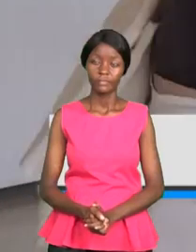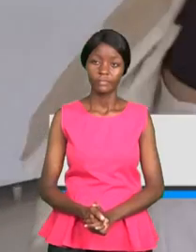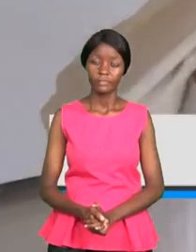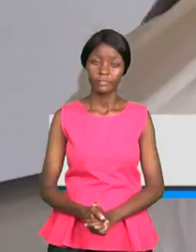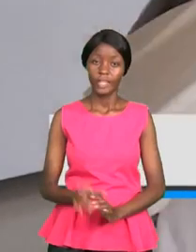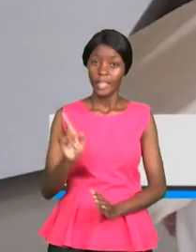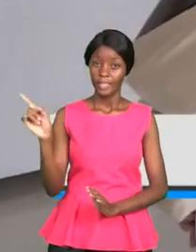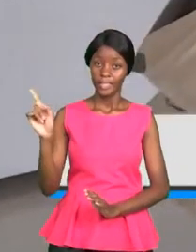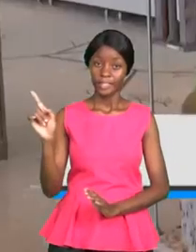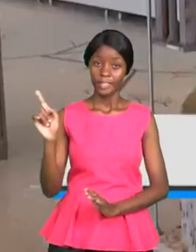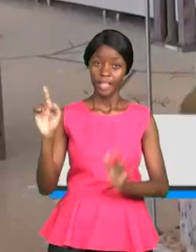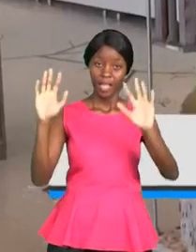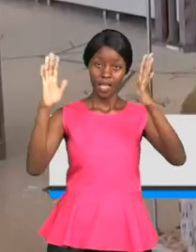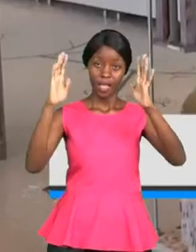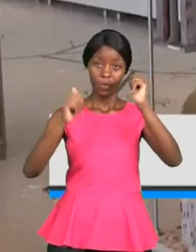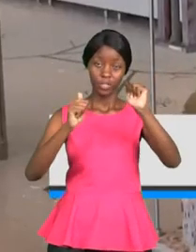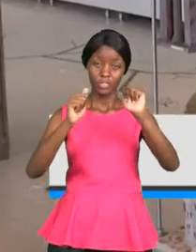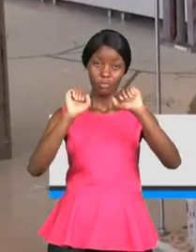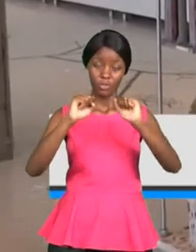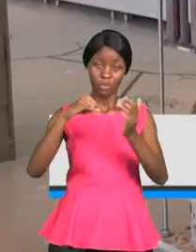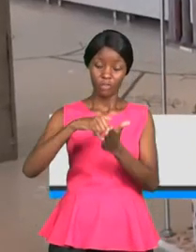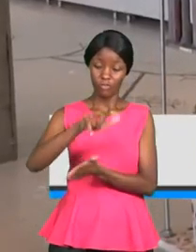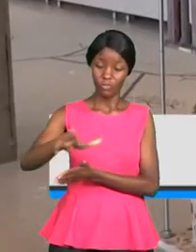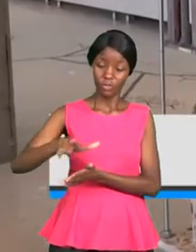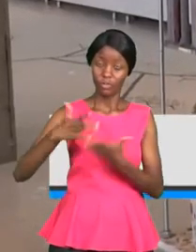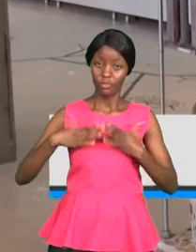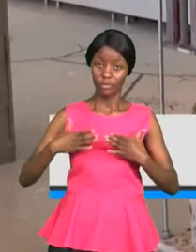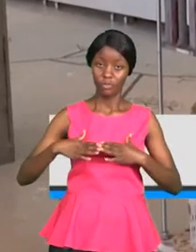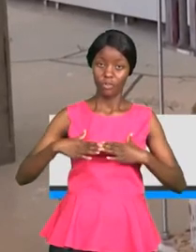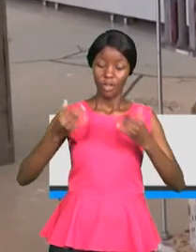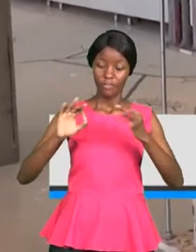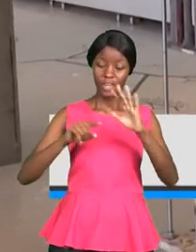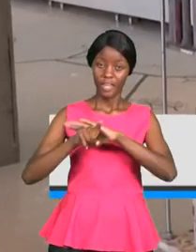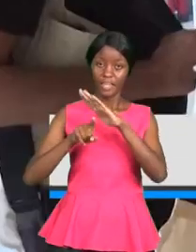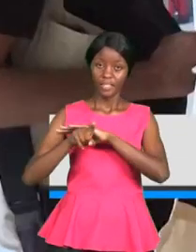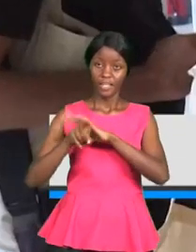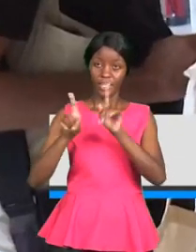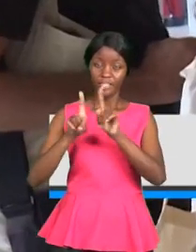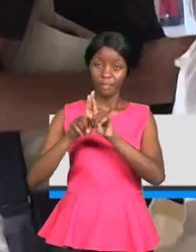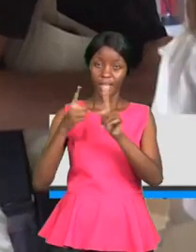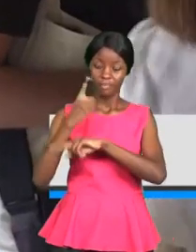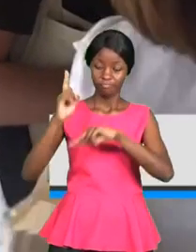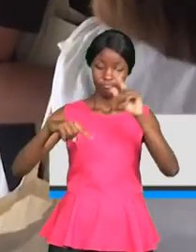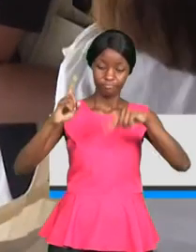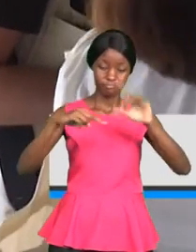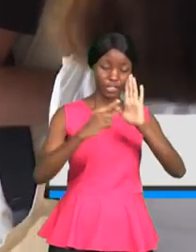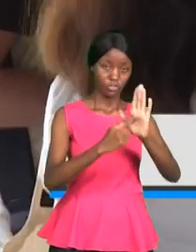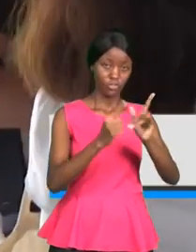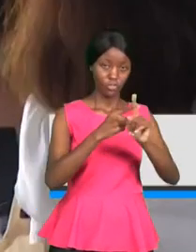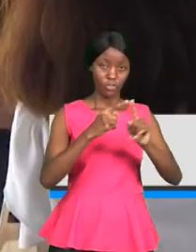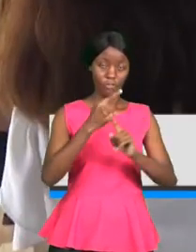The event also promises to engage locals, offering free entry and presenting work in a variety of disciplines,